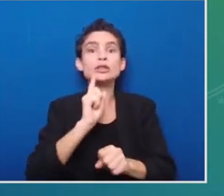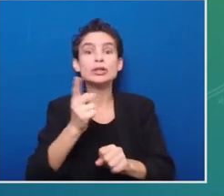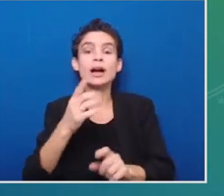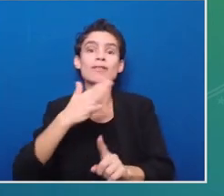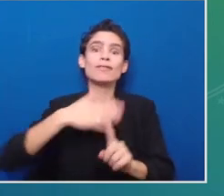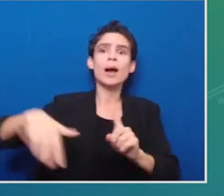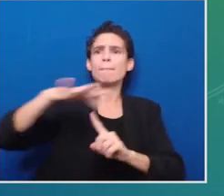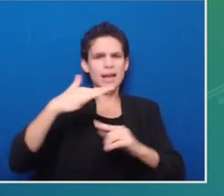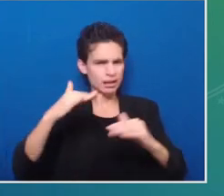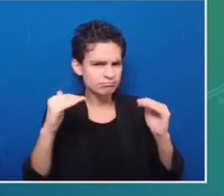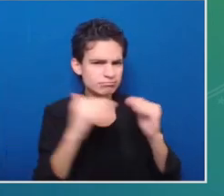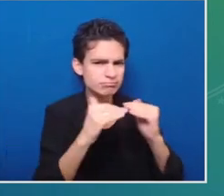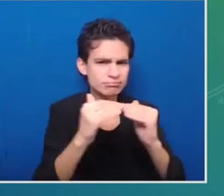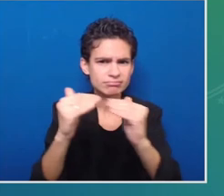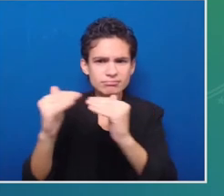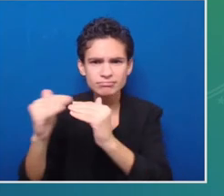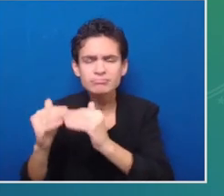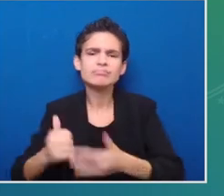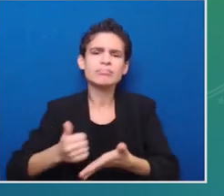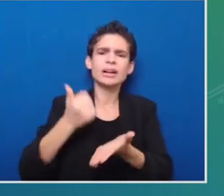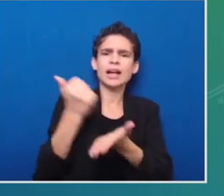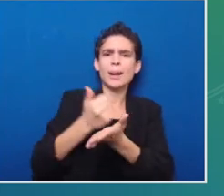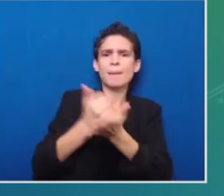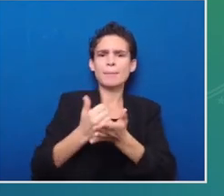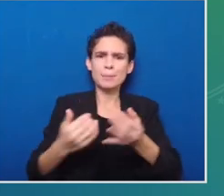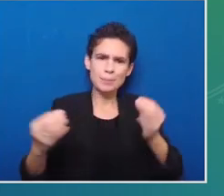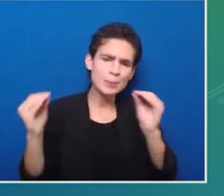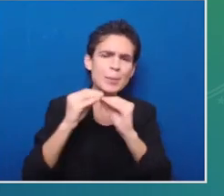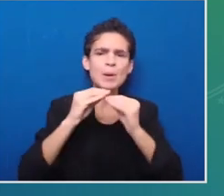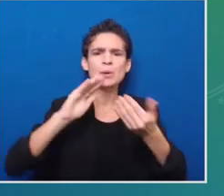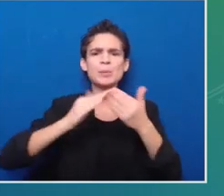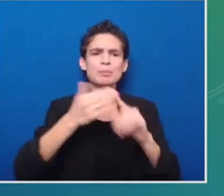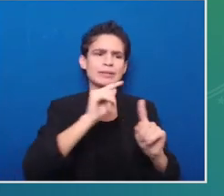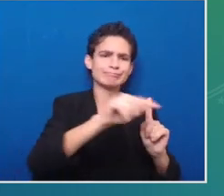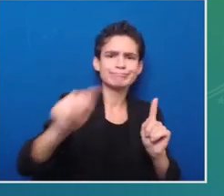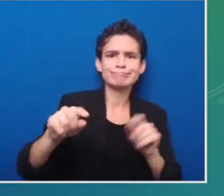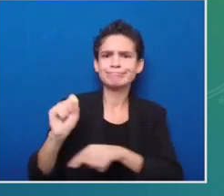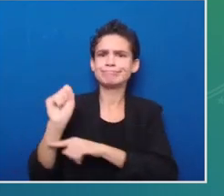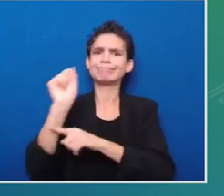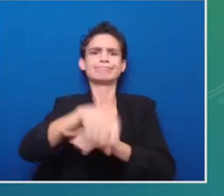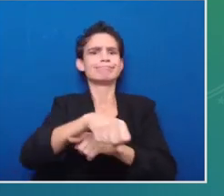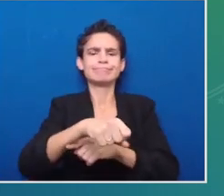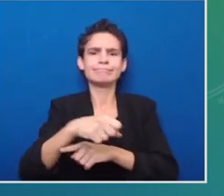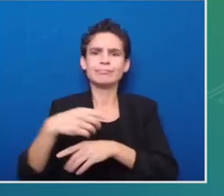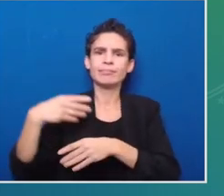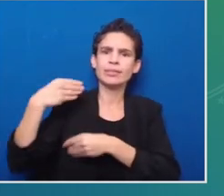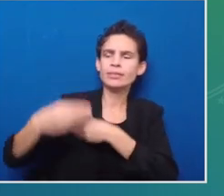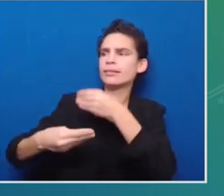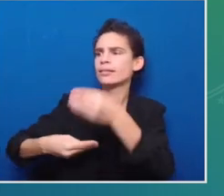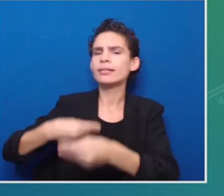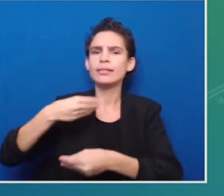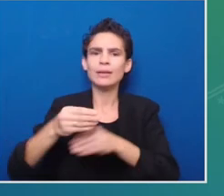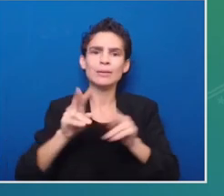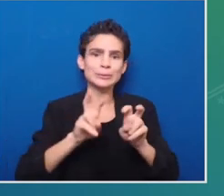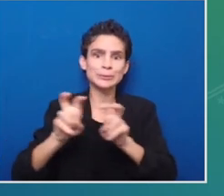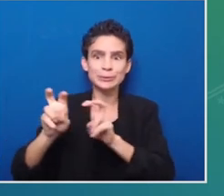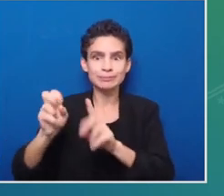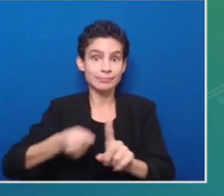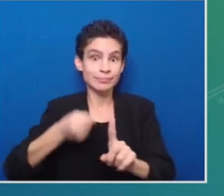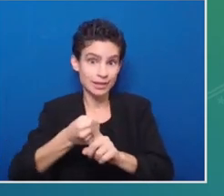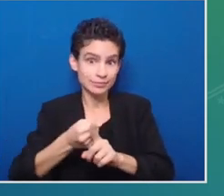justice, and help more communities overcome legacy environmental impacts. I